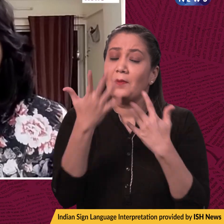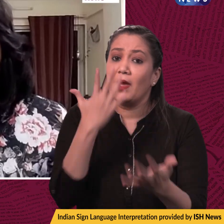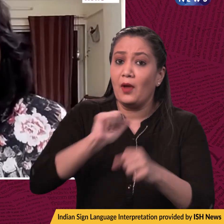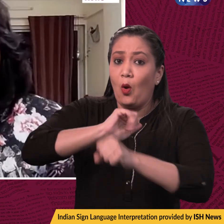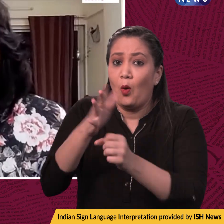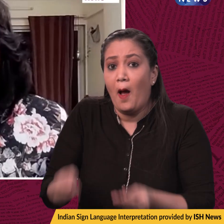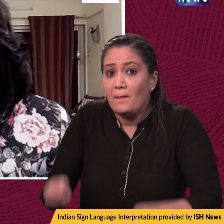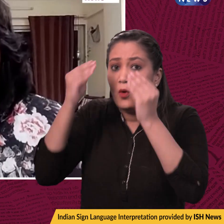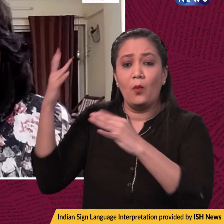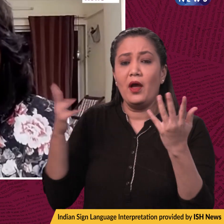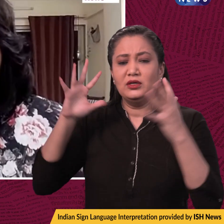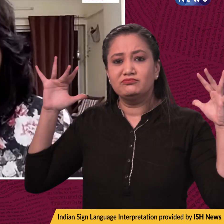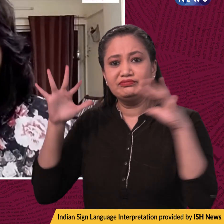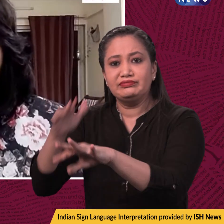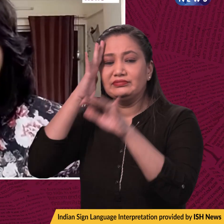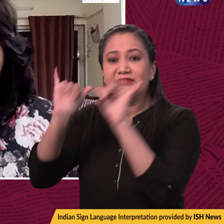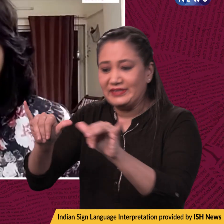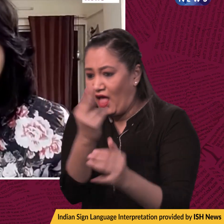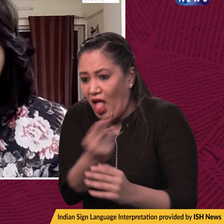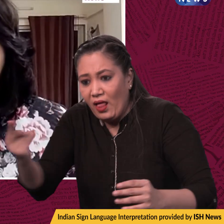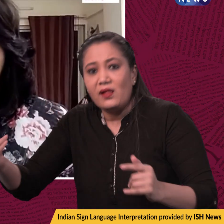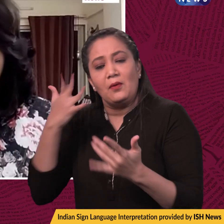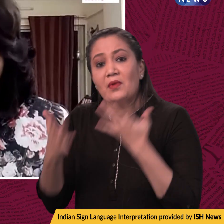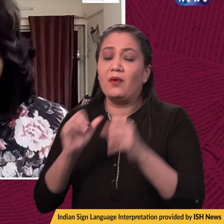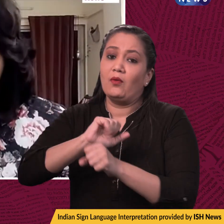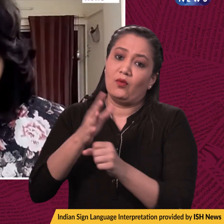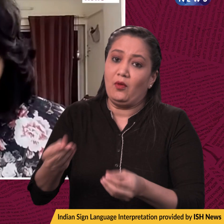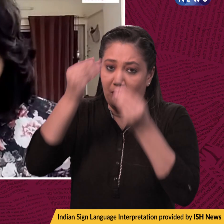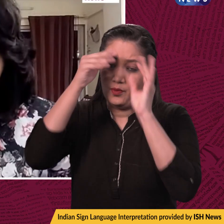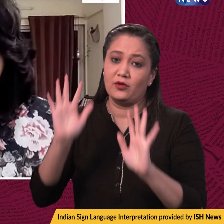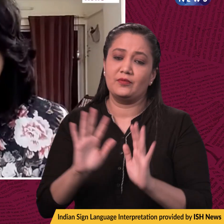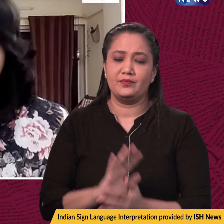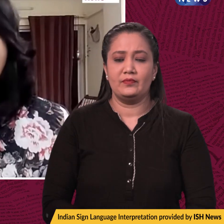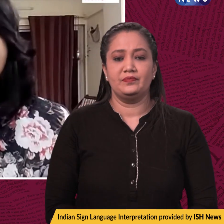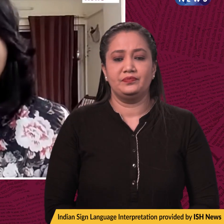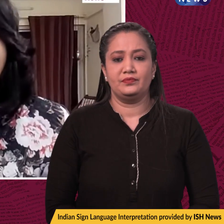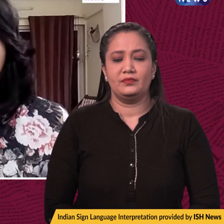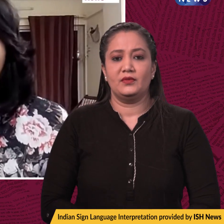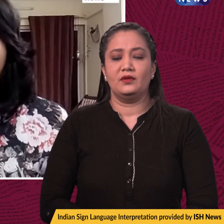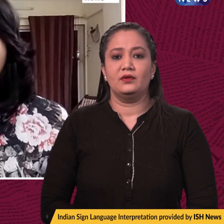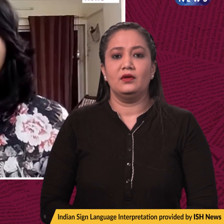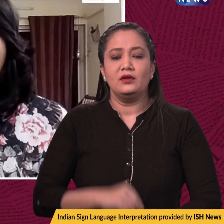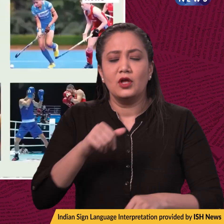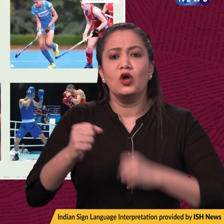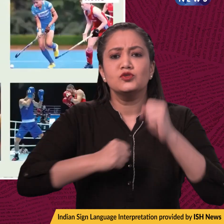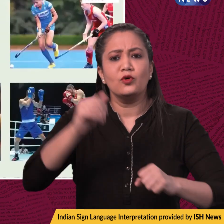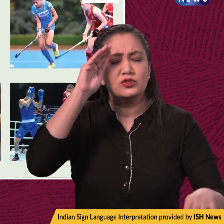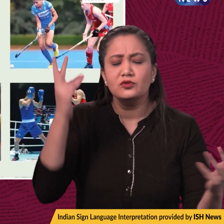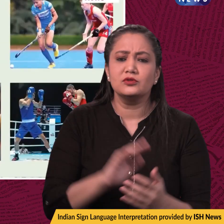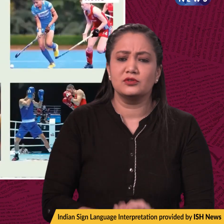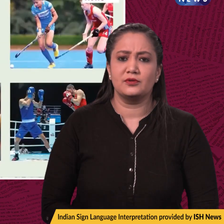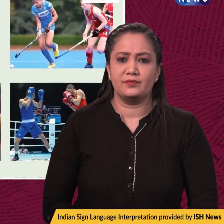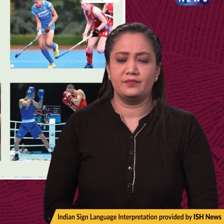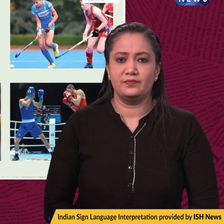rise in COVID cases linked to crowded shelters as well. An update now on sports